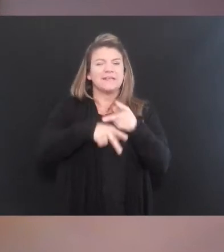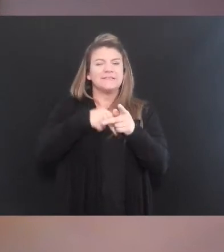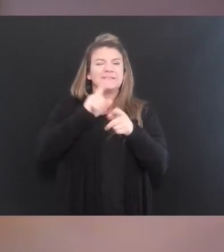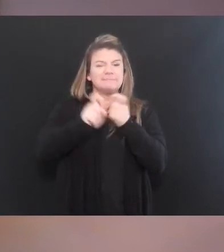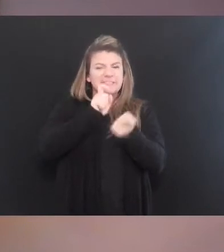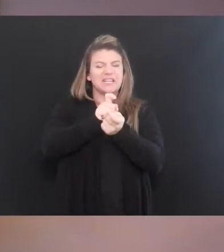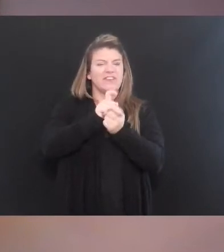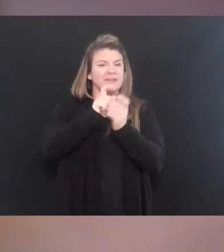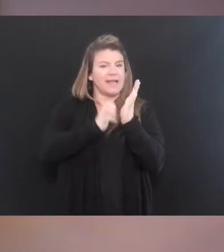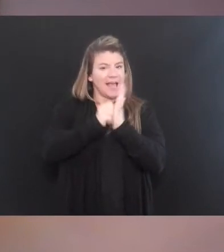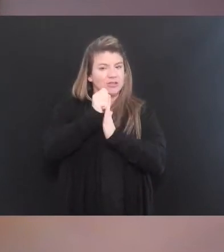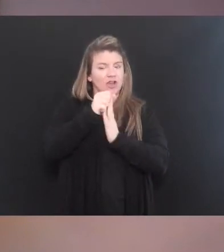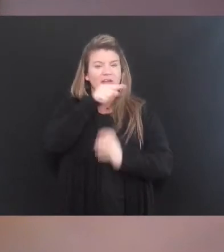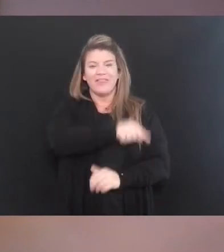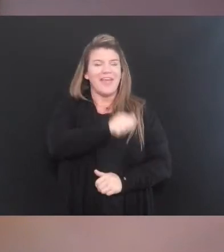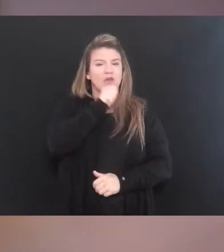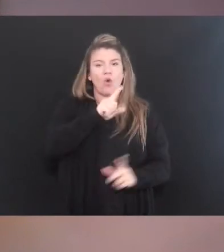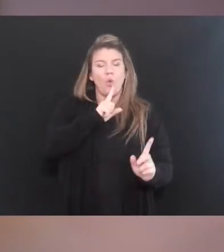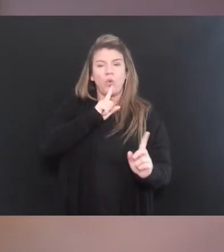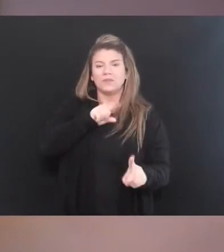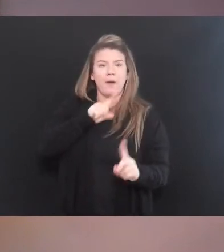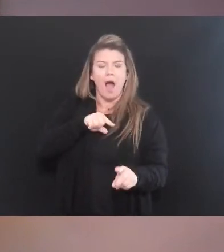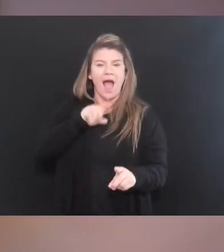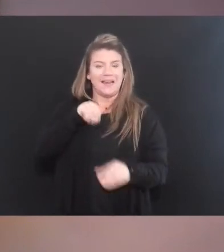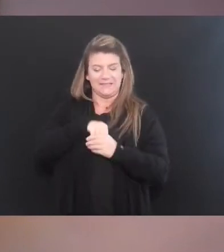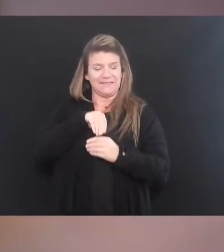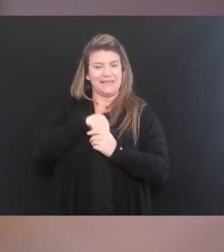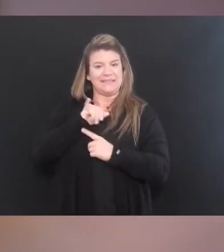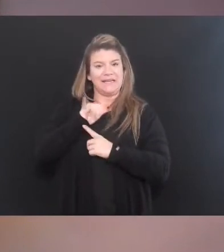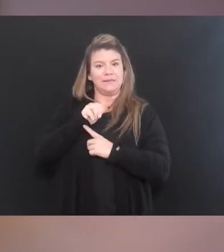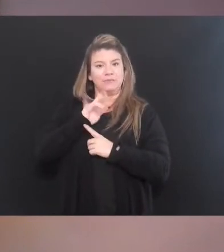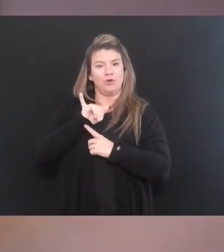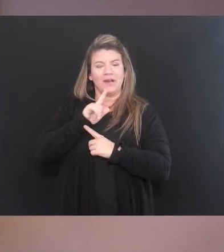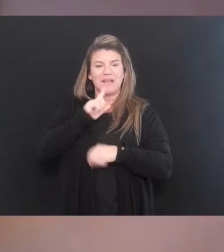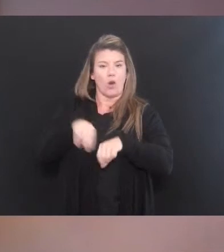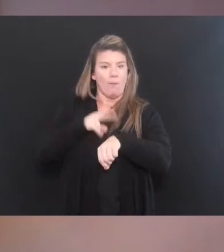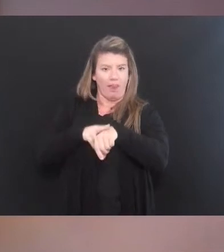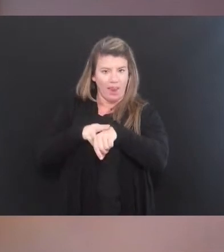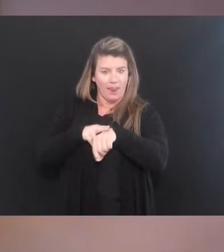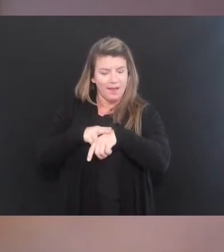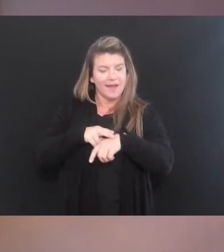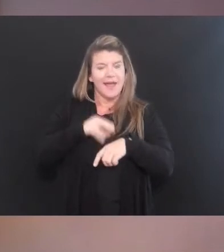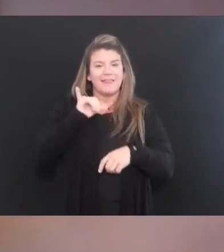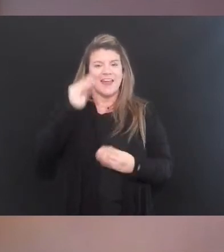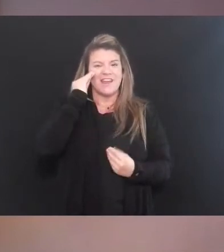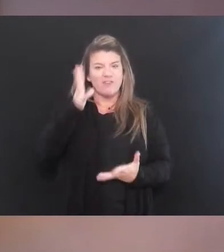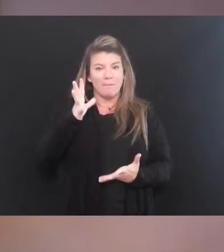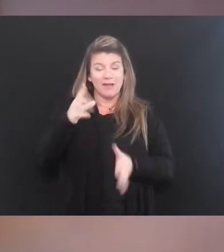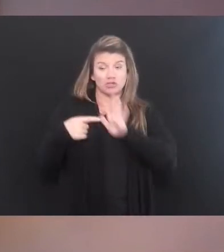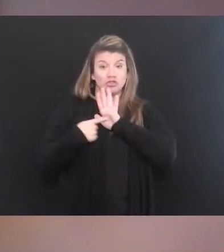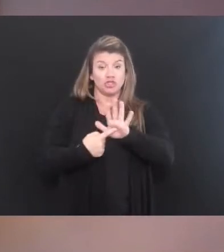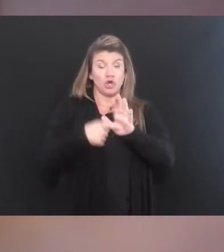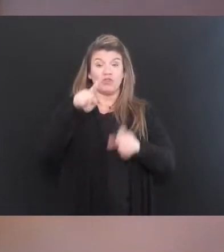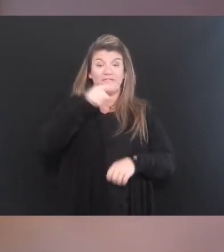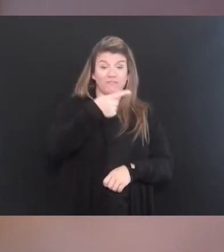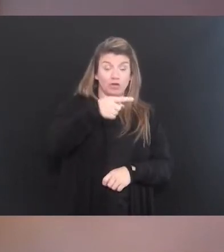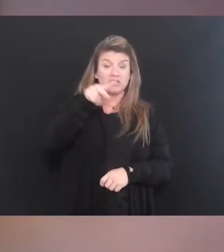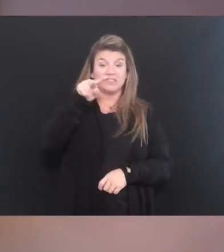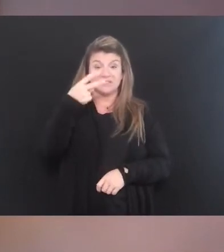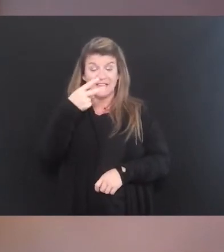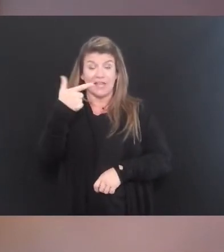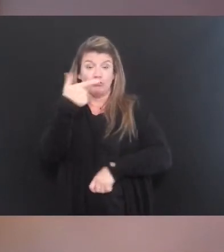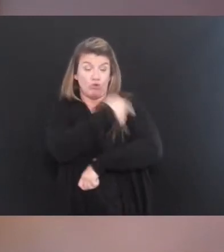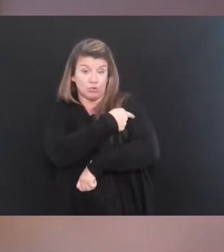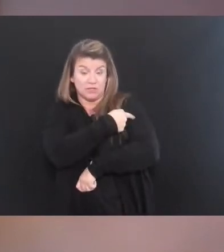they don't respond immunologically normally. And data has shown that with the first dose and the second